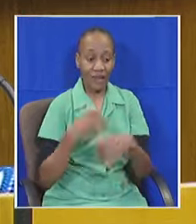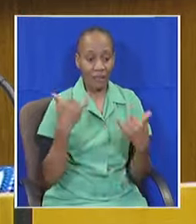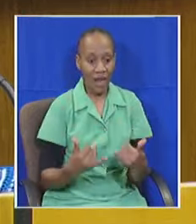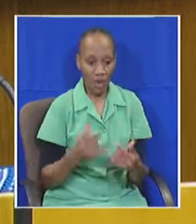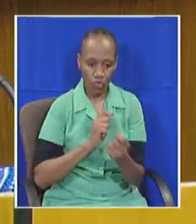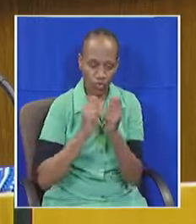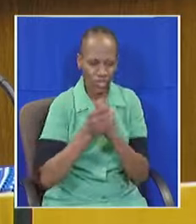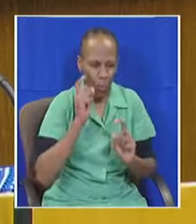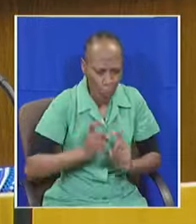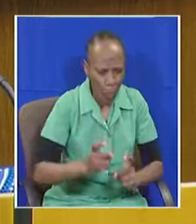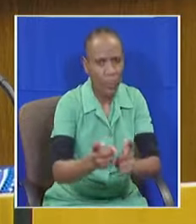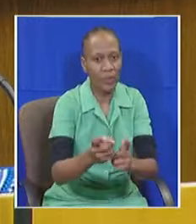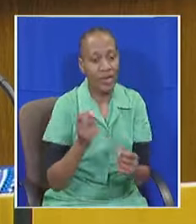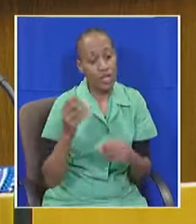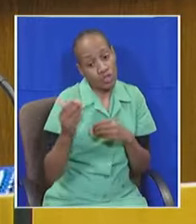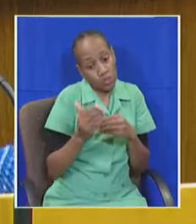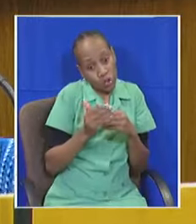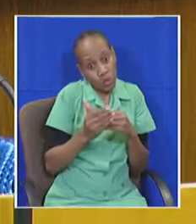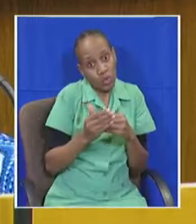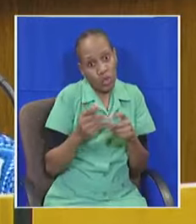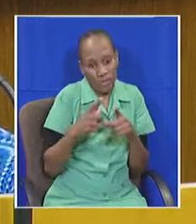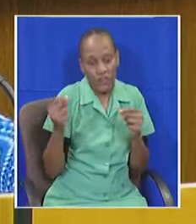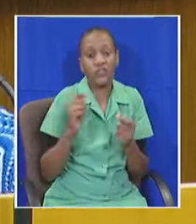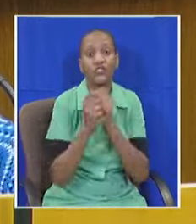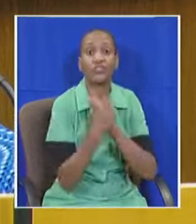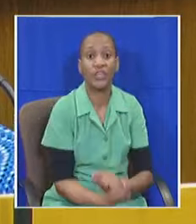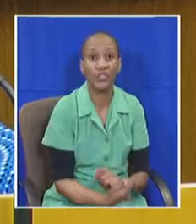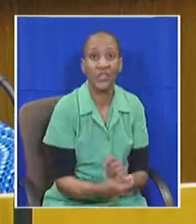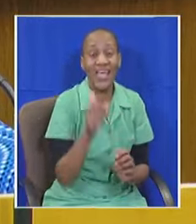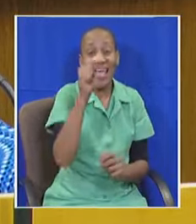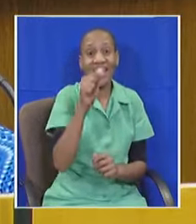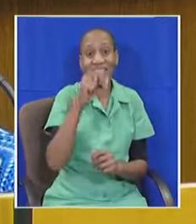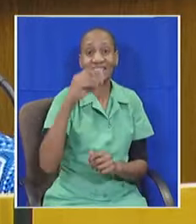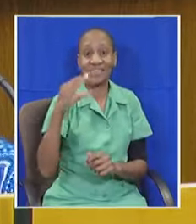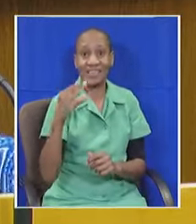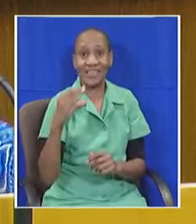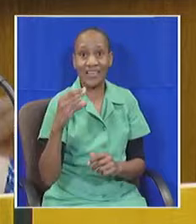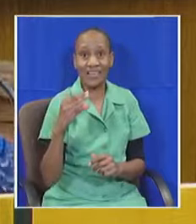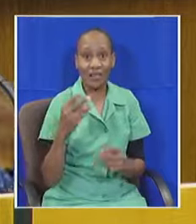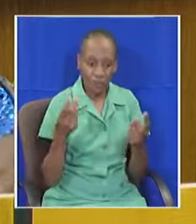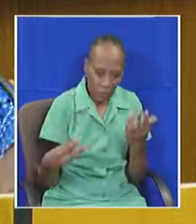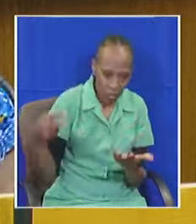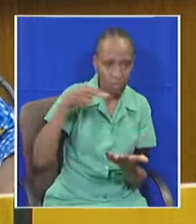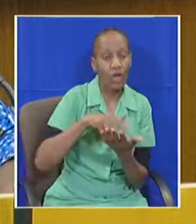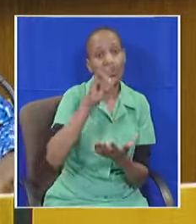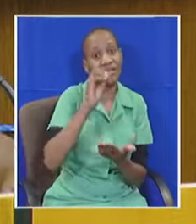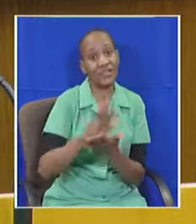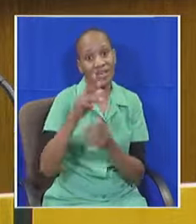360. It is now 5:02, the midnight hour of change. The ANC will have a rude awakening in 2019.